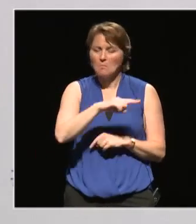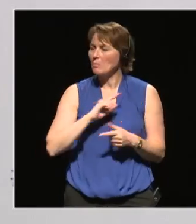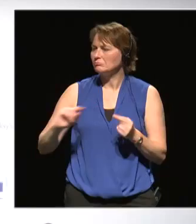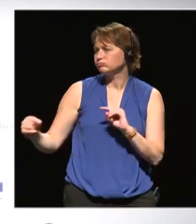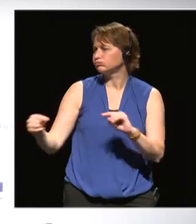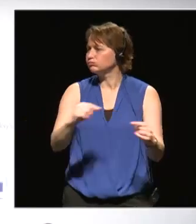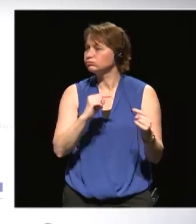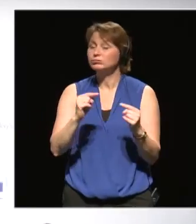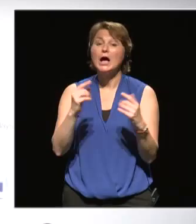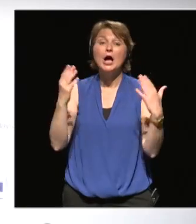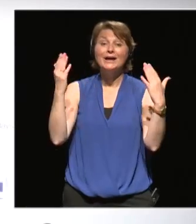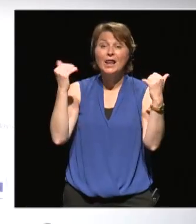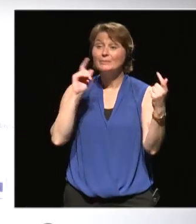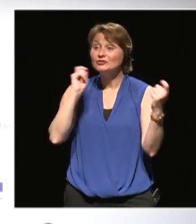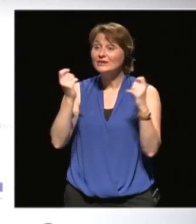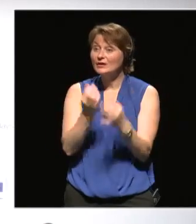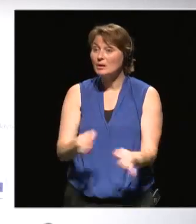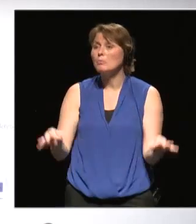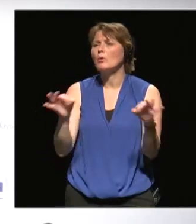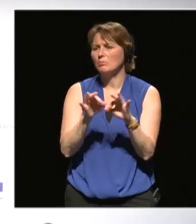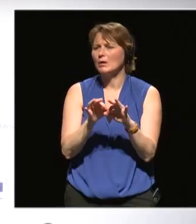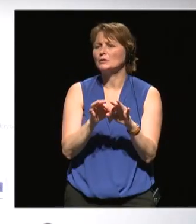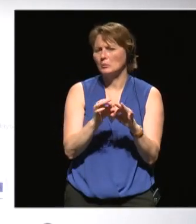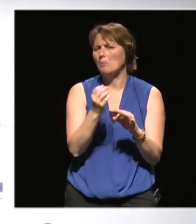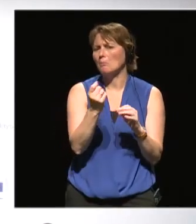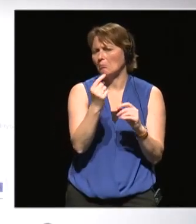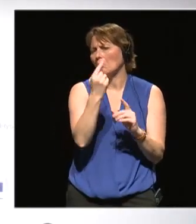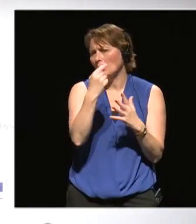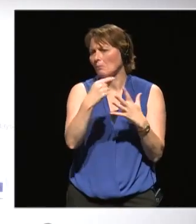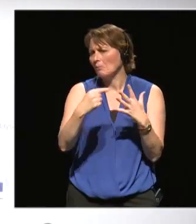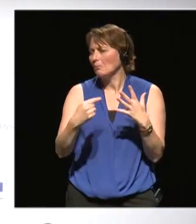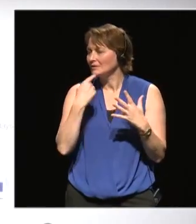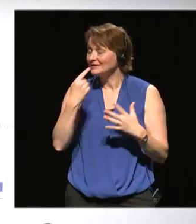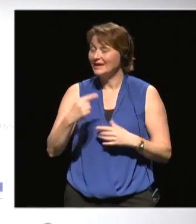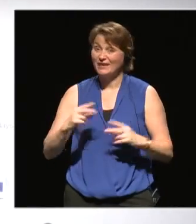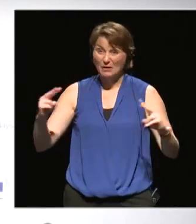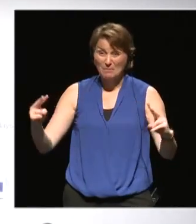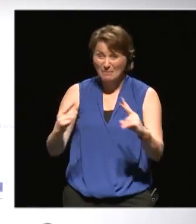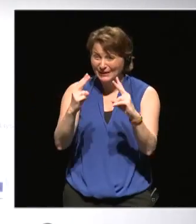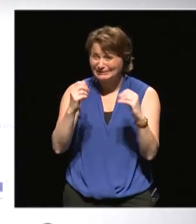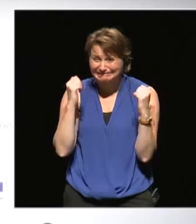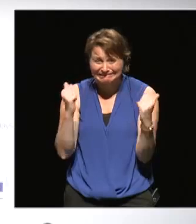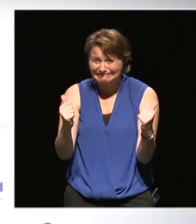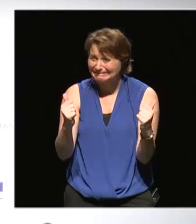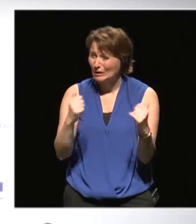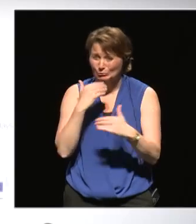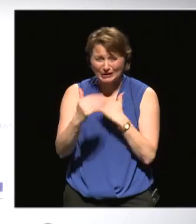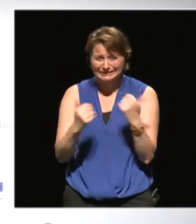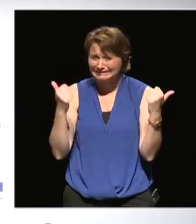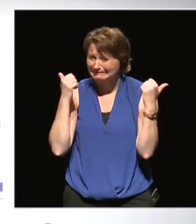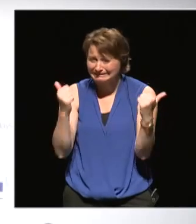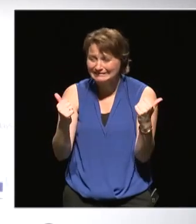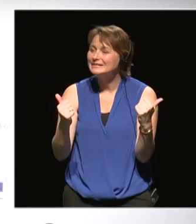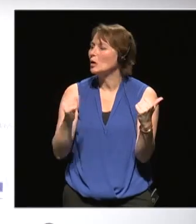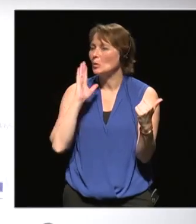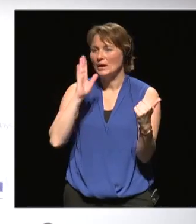change is, but it has been said a number of times. And if we don't get Paris right and the process right, there will be no